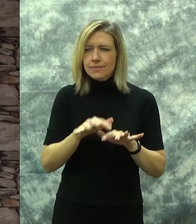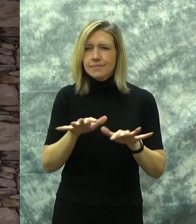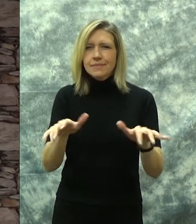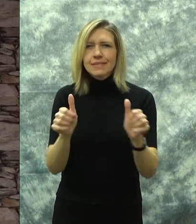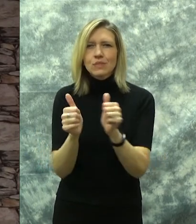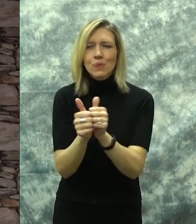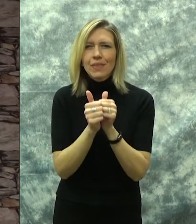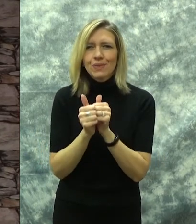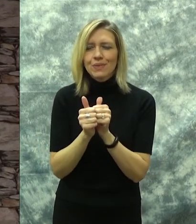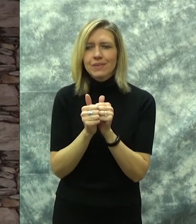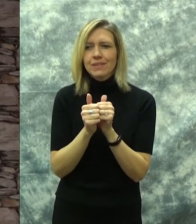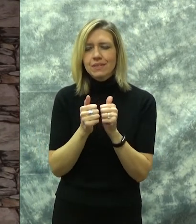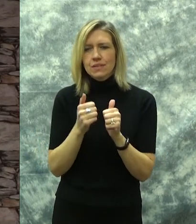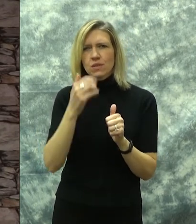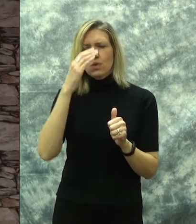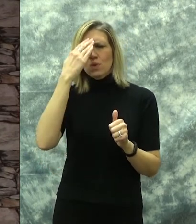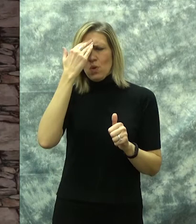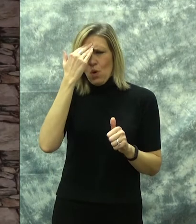good.